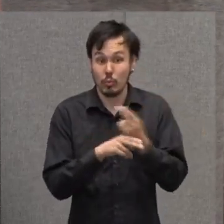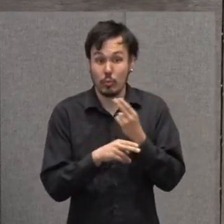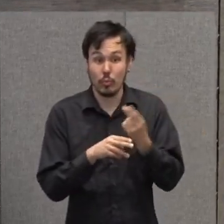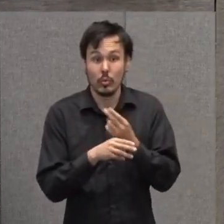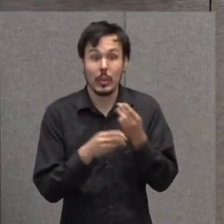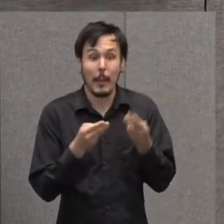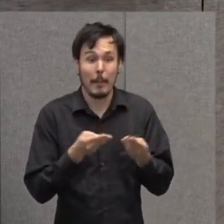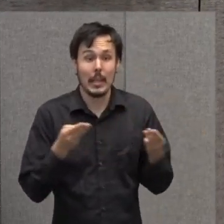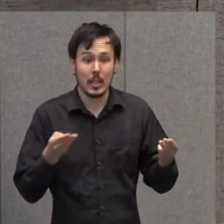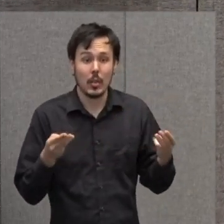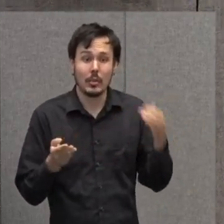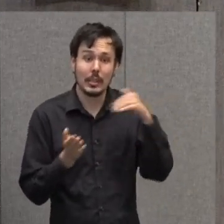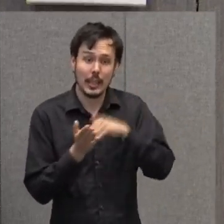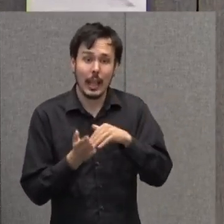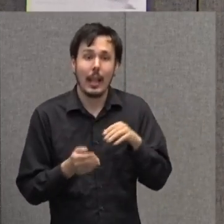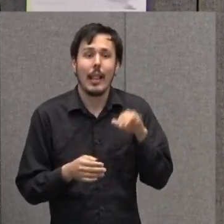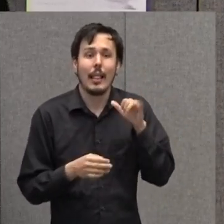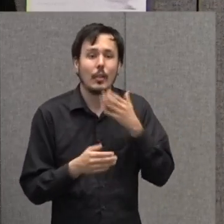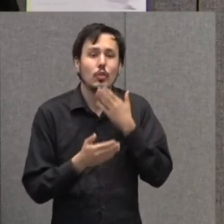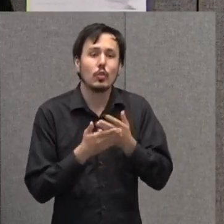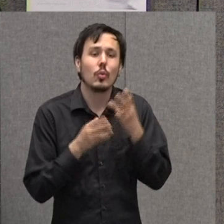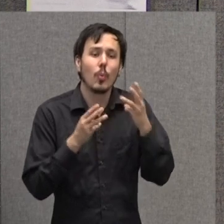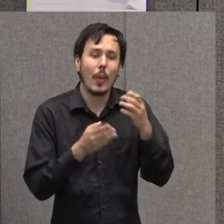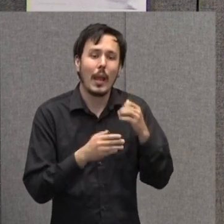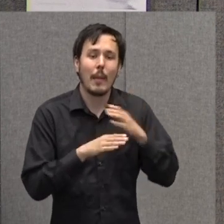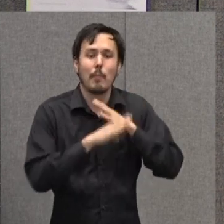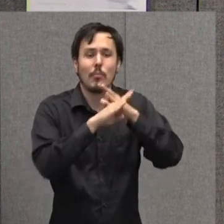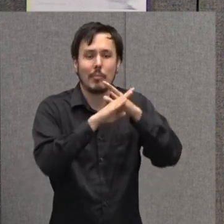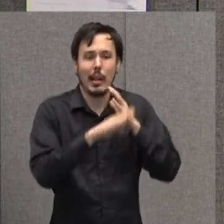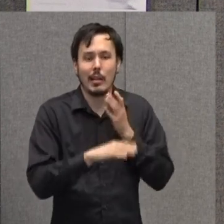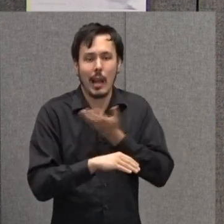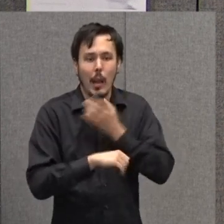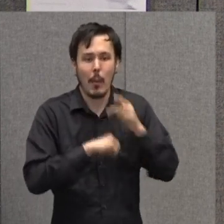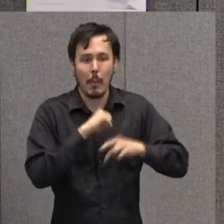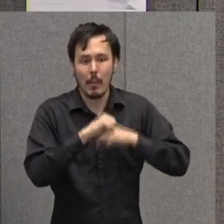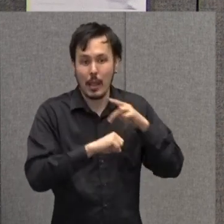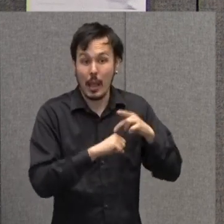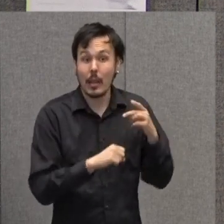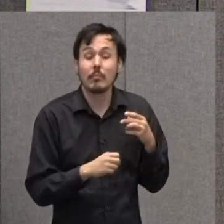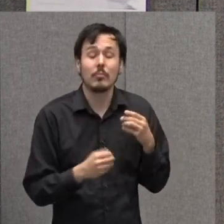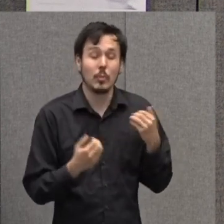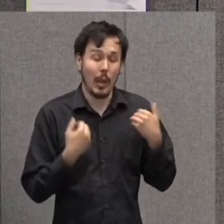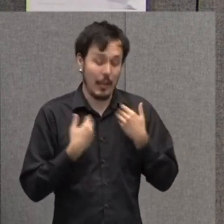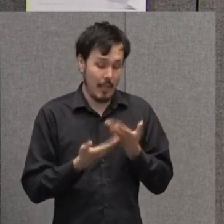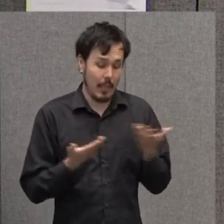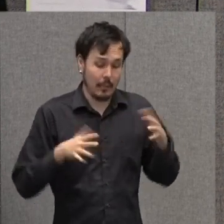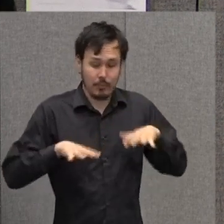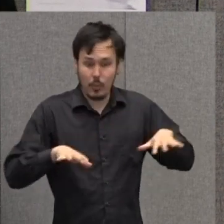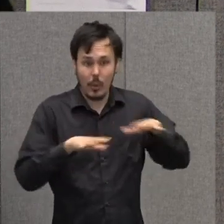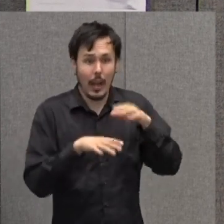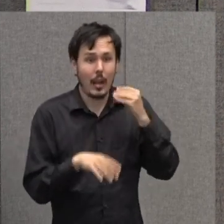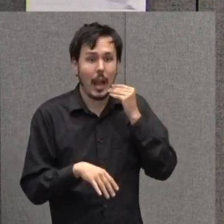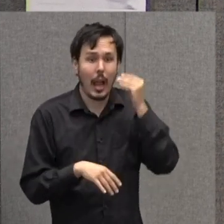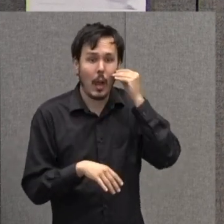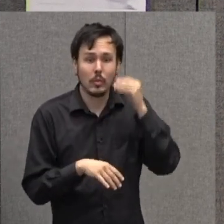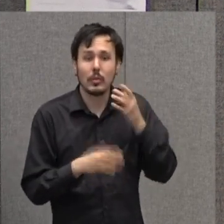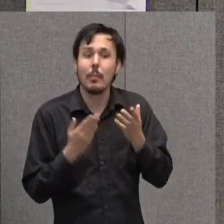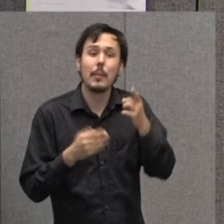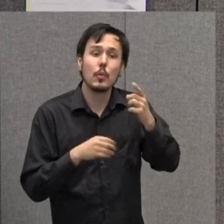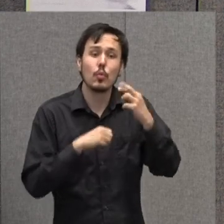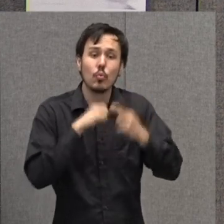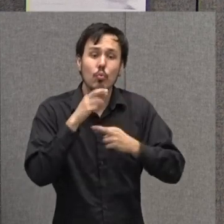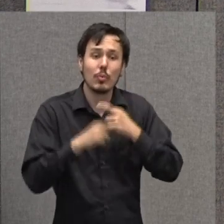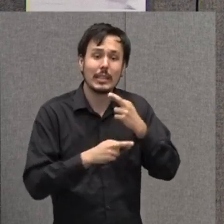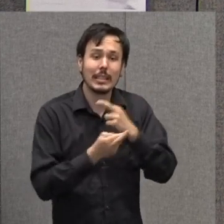our planet. I'm sure you have a lot of things around your house that you might recycle. We have those wonderful recycling bins that we use here